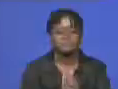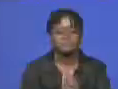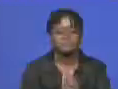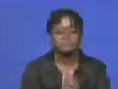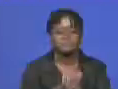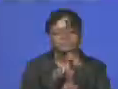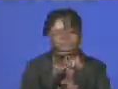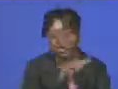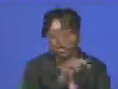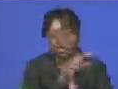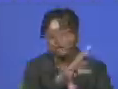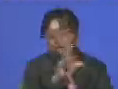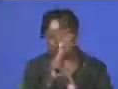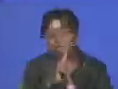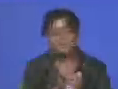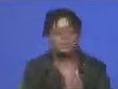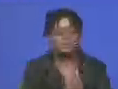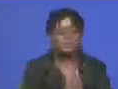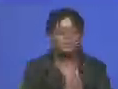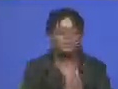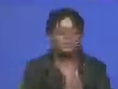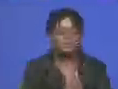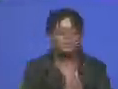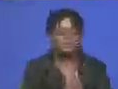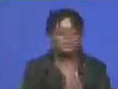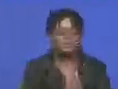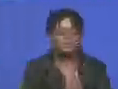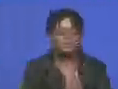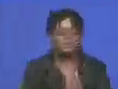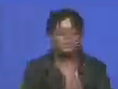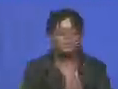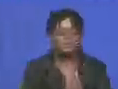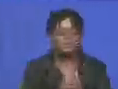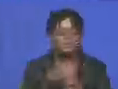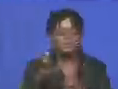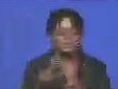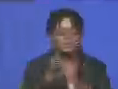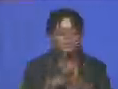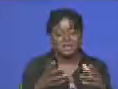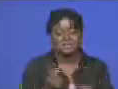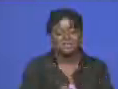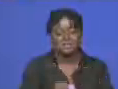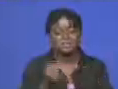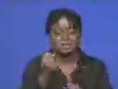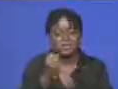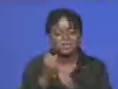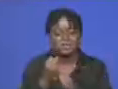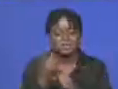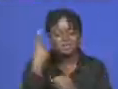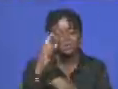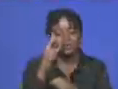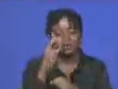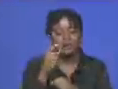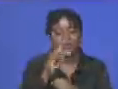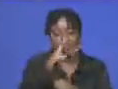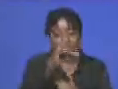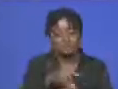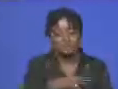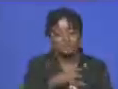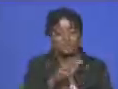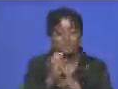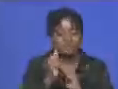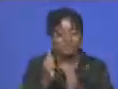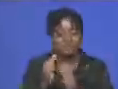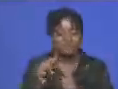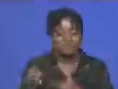2019. Oil giant Soul Petroleum remains the major sponsor for the Junior Junkanoo Parade, which has been around for the past three decades. General